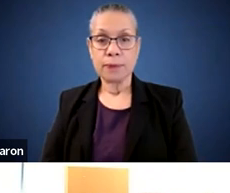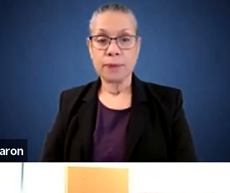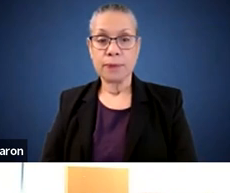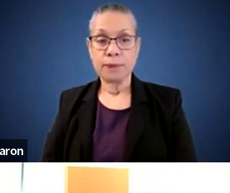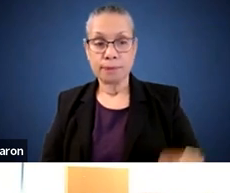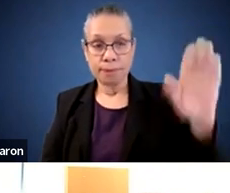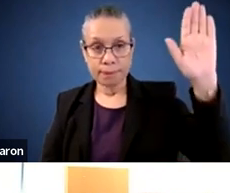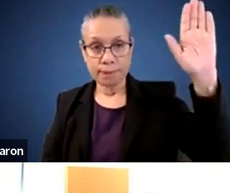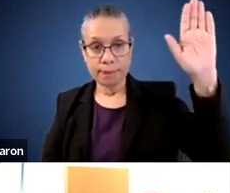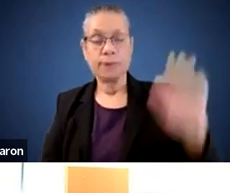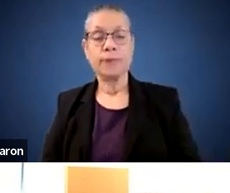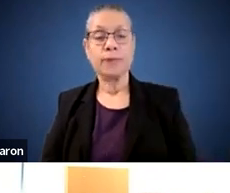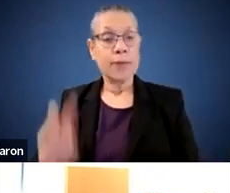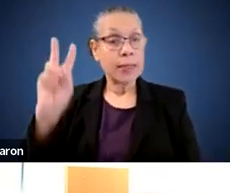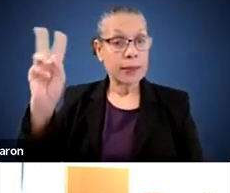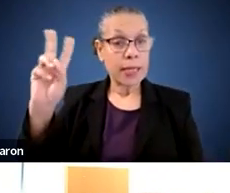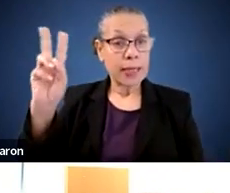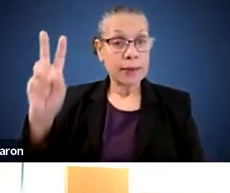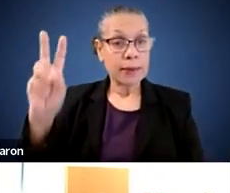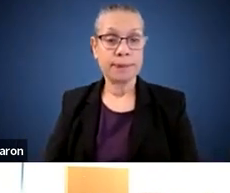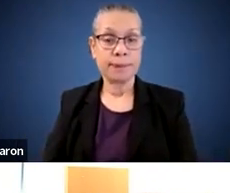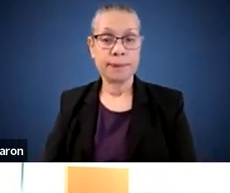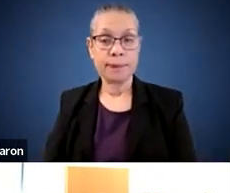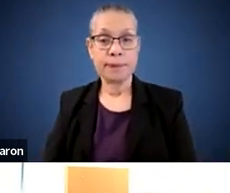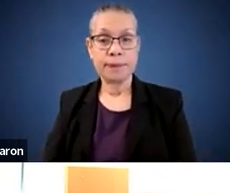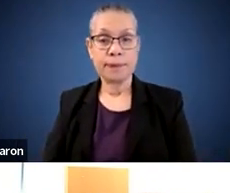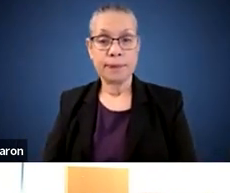so moved thank you is there a second